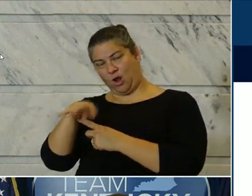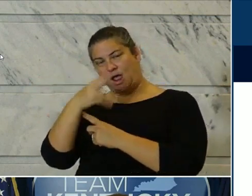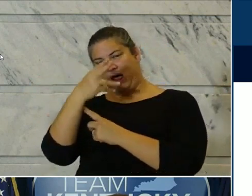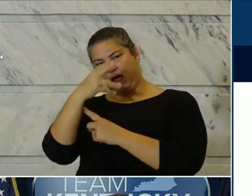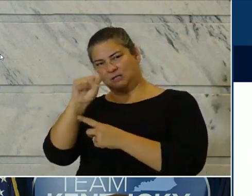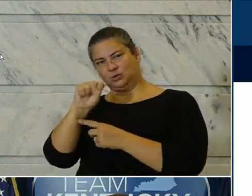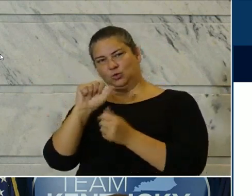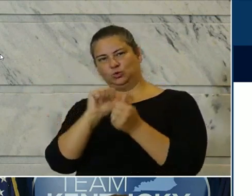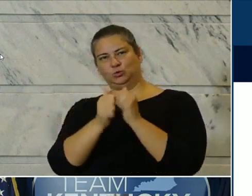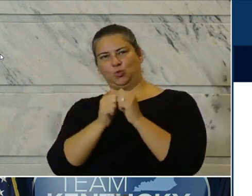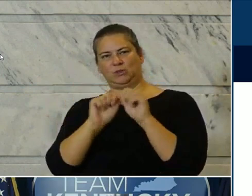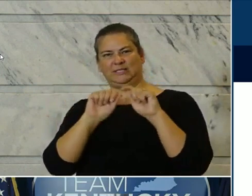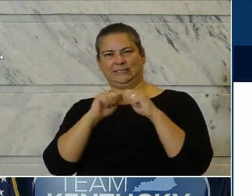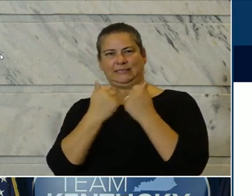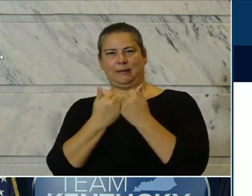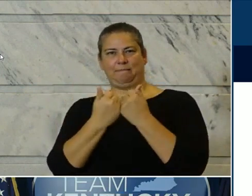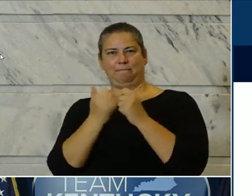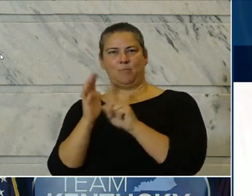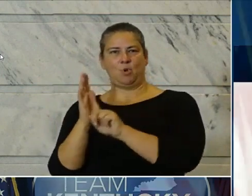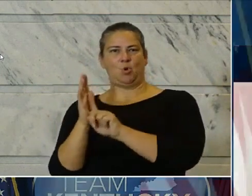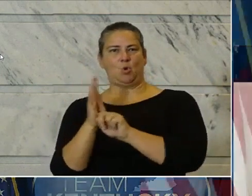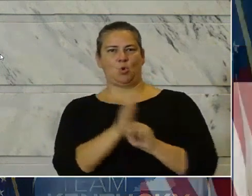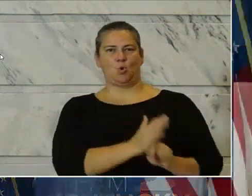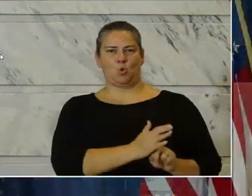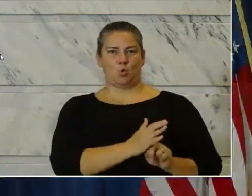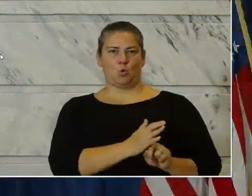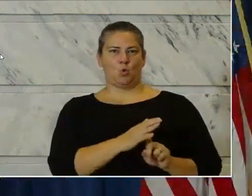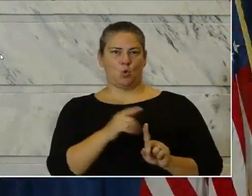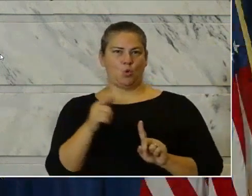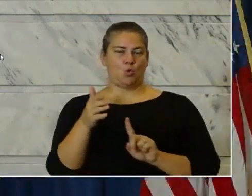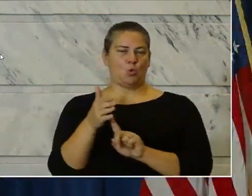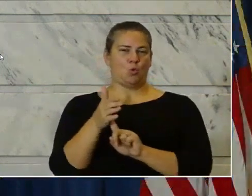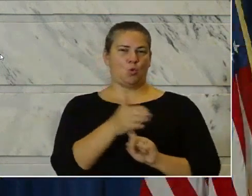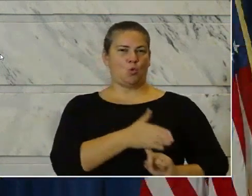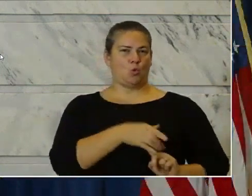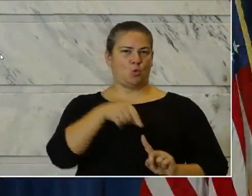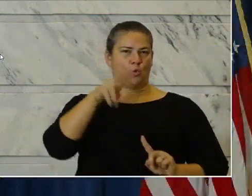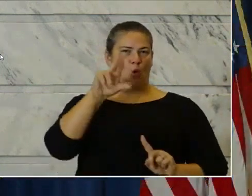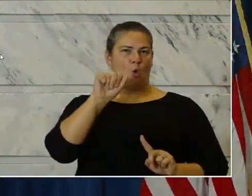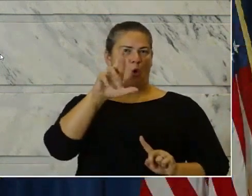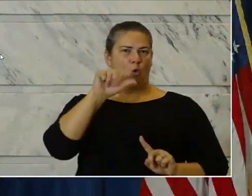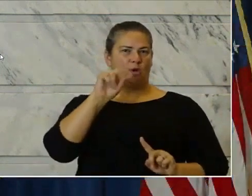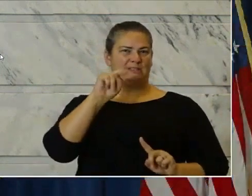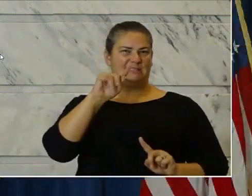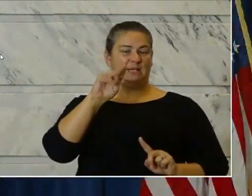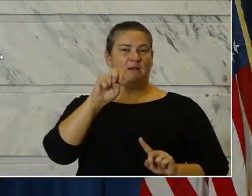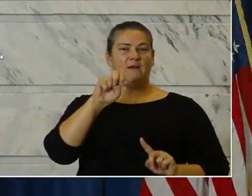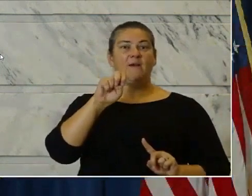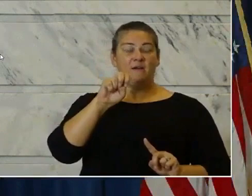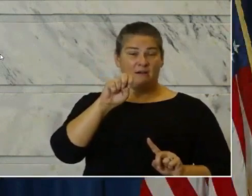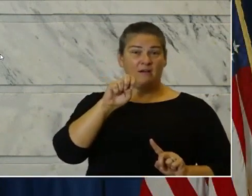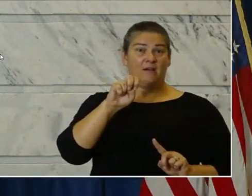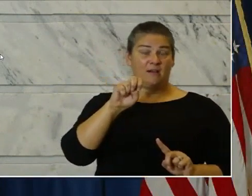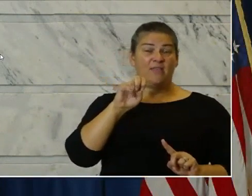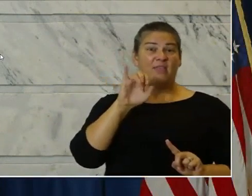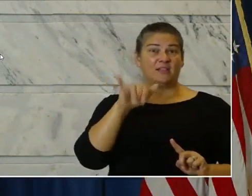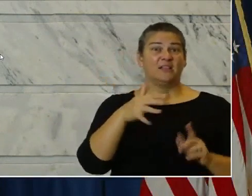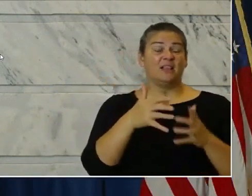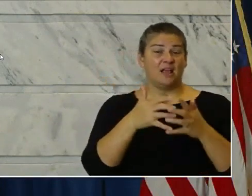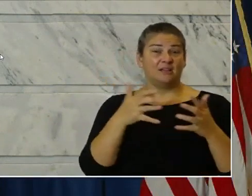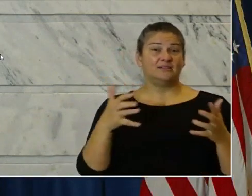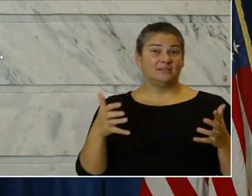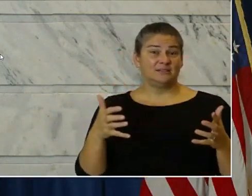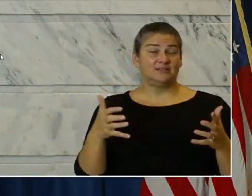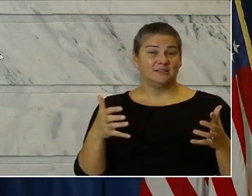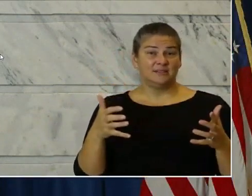quarantine as of today. We have 538 high schools. That is a pretty significant number. It